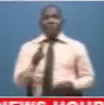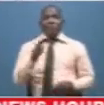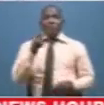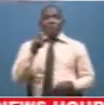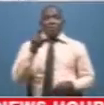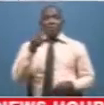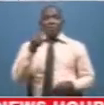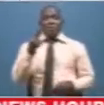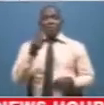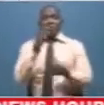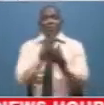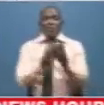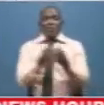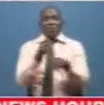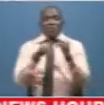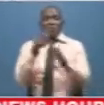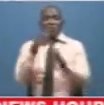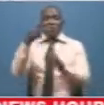there.